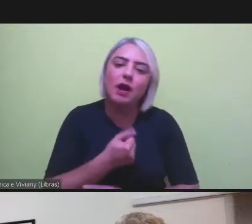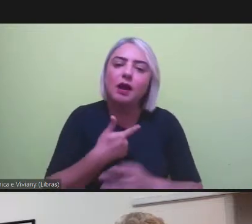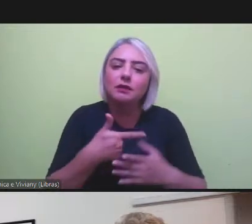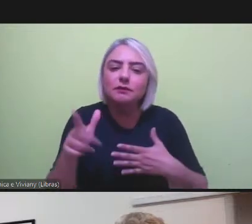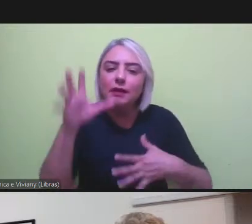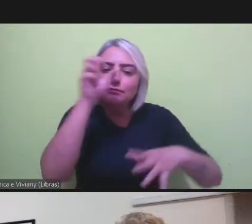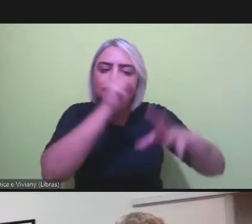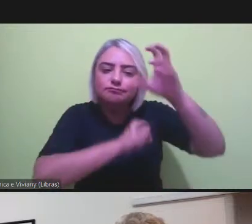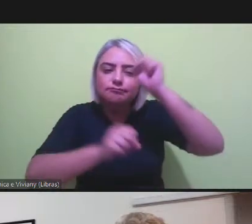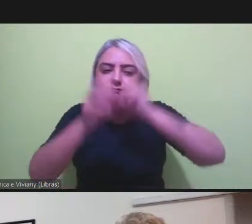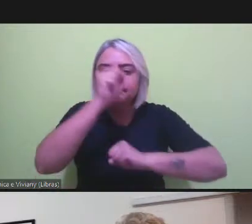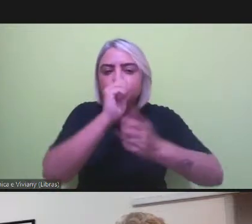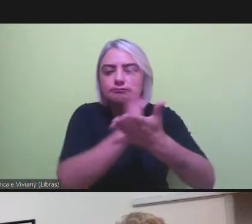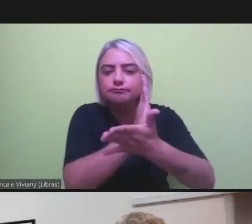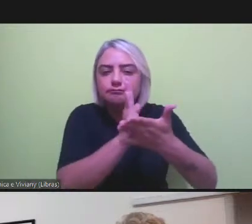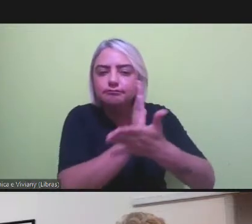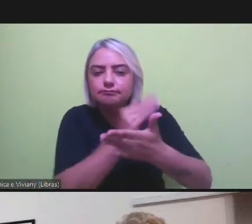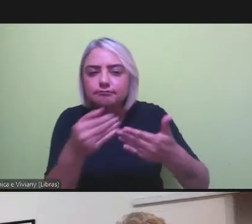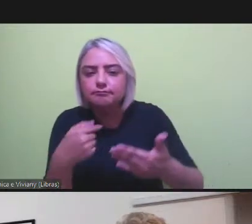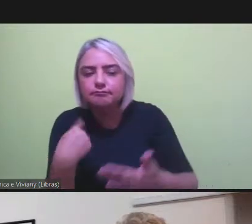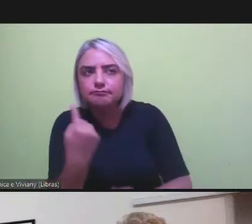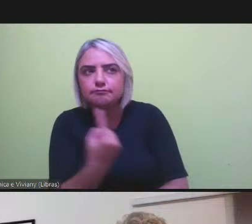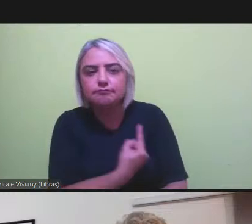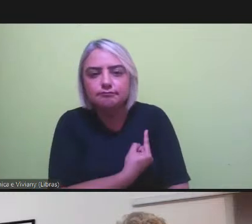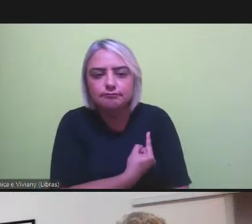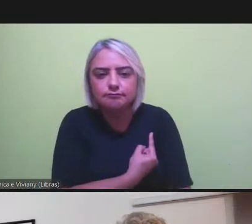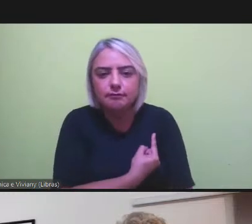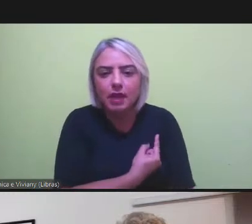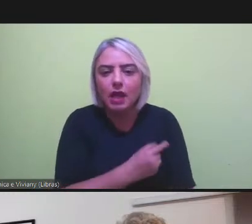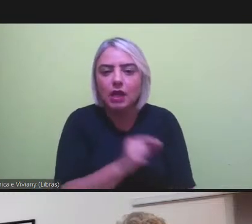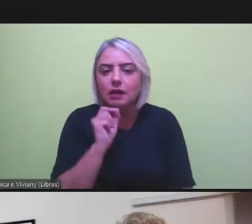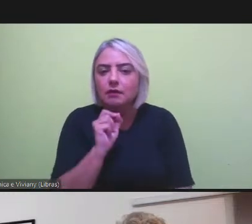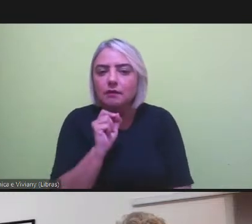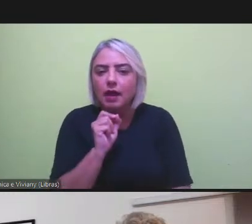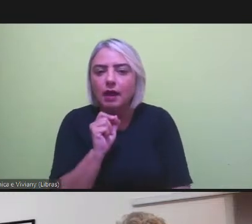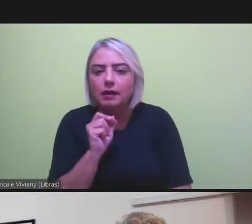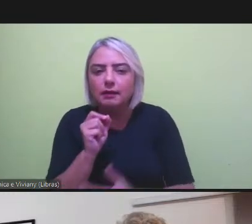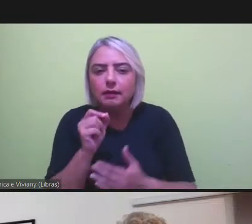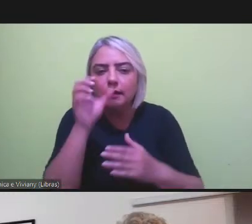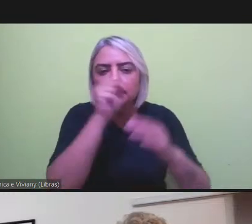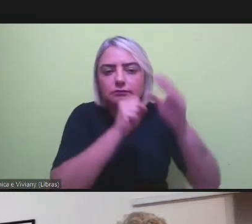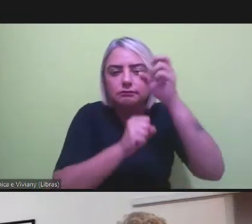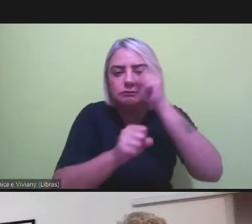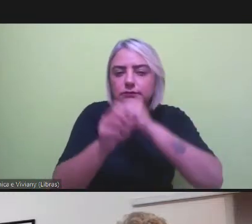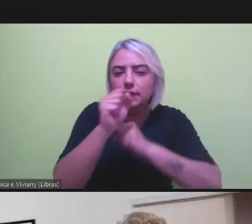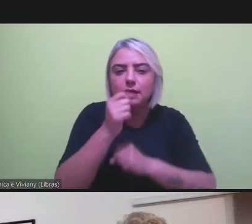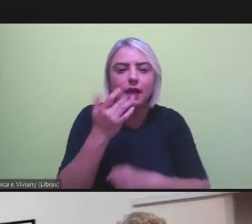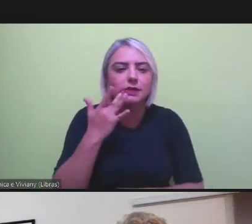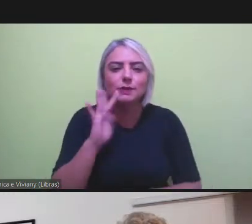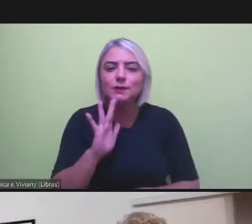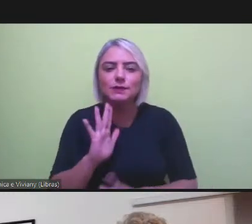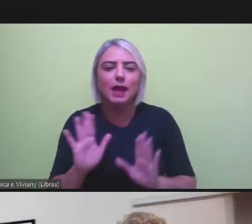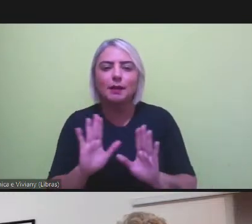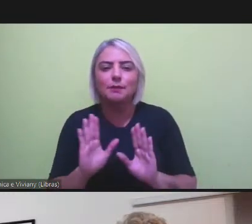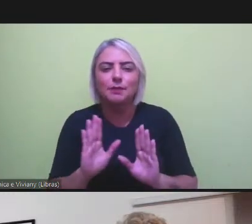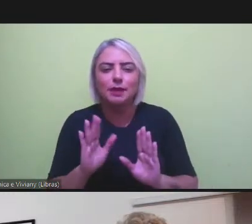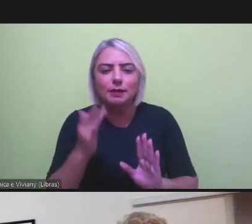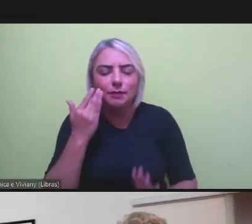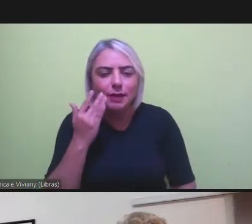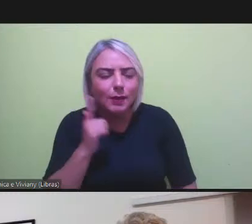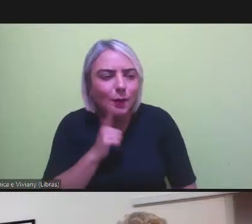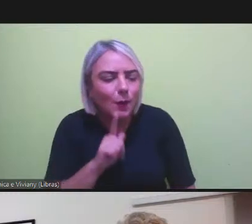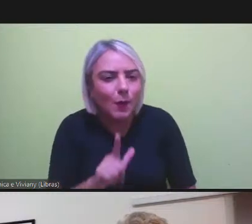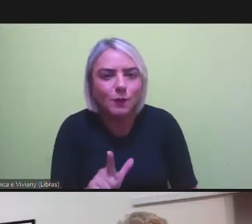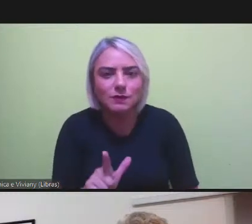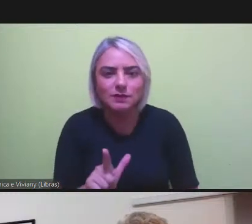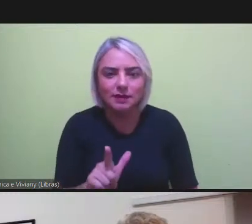aprendendo with alguma ourselves. coisa So na we learn gente, something. vai We something aprendendo within e us a gente não sabe learns, direito porque a gente and não consegue dar we don't conta